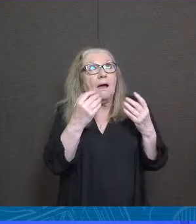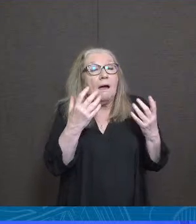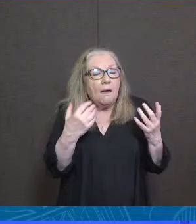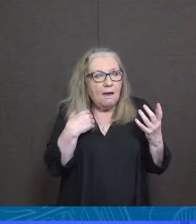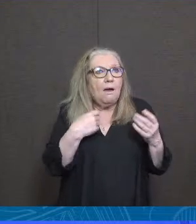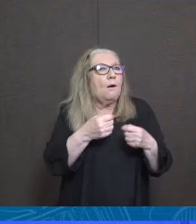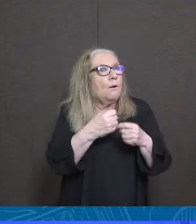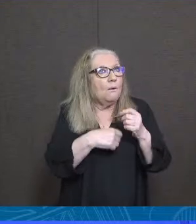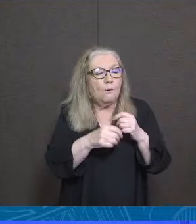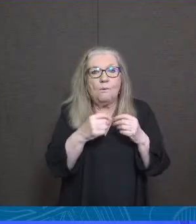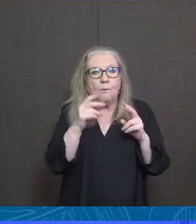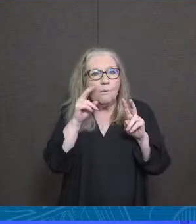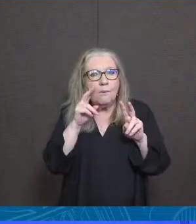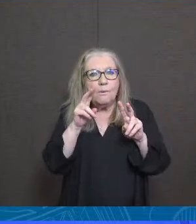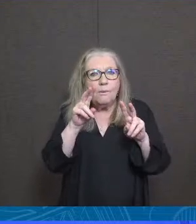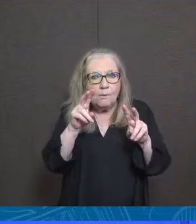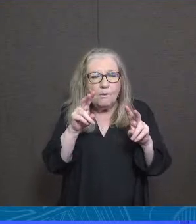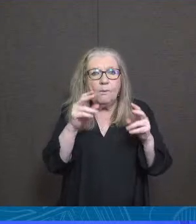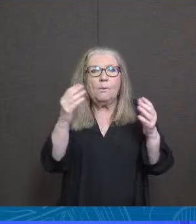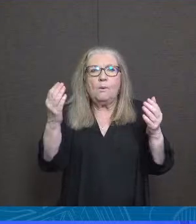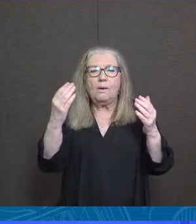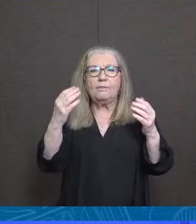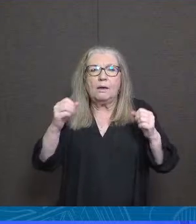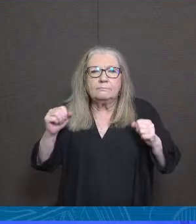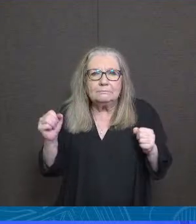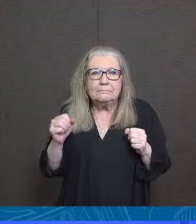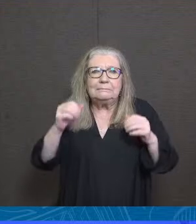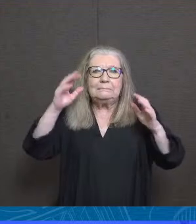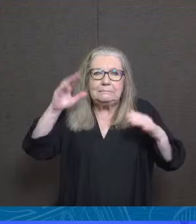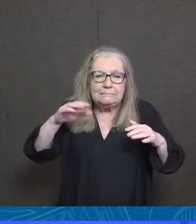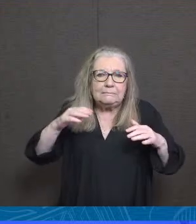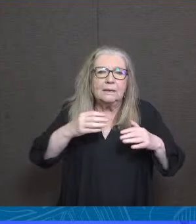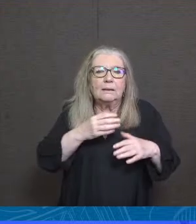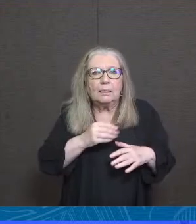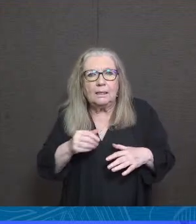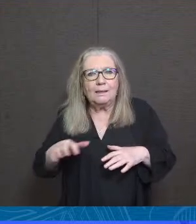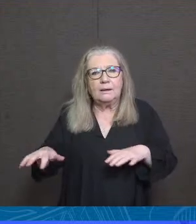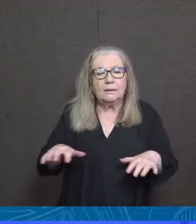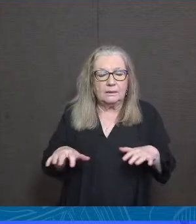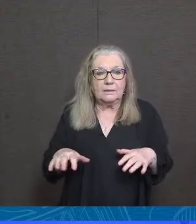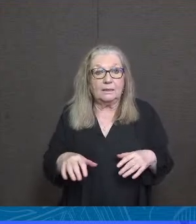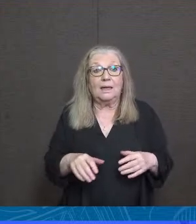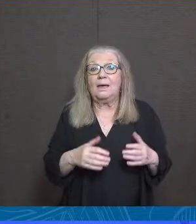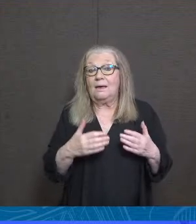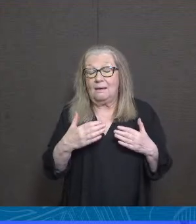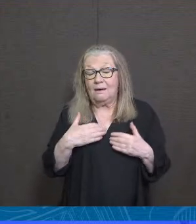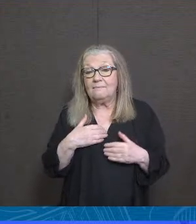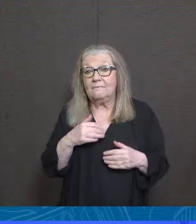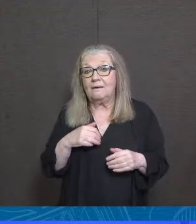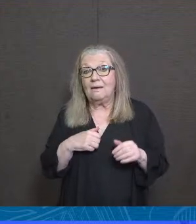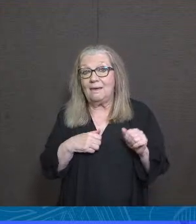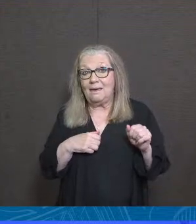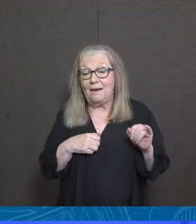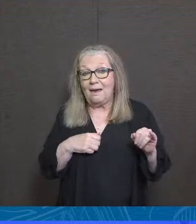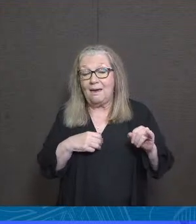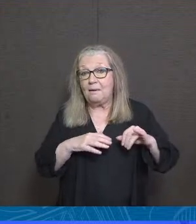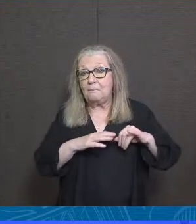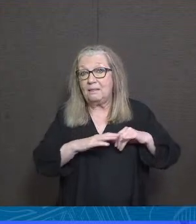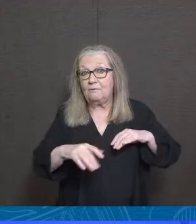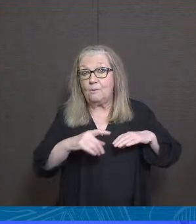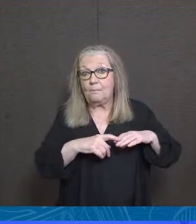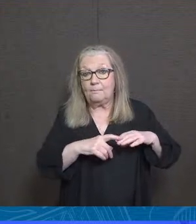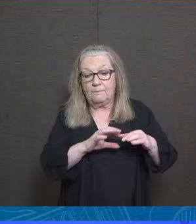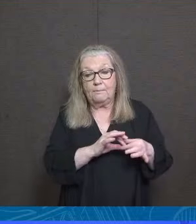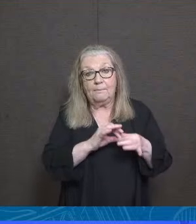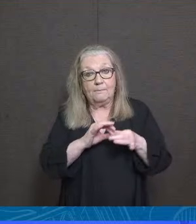model. And there is an AI-based flood forecasting in coordination with